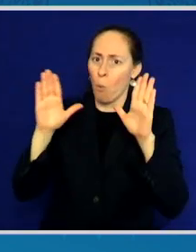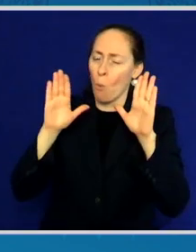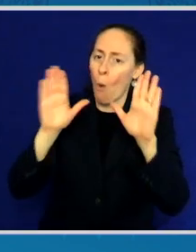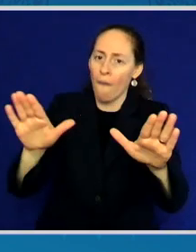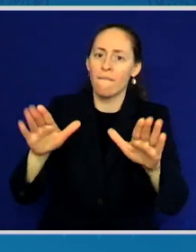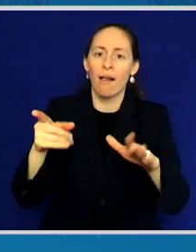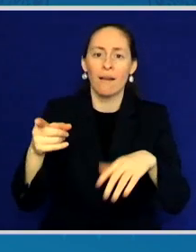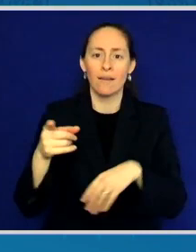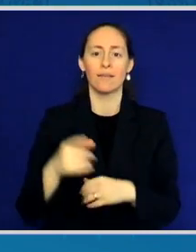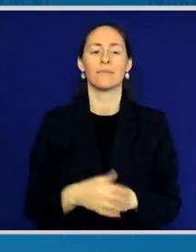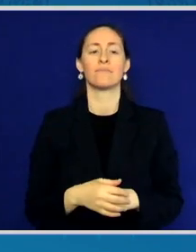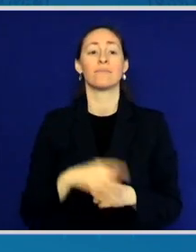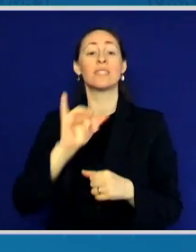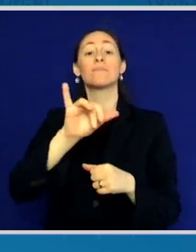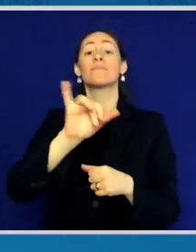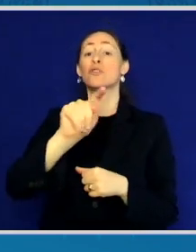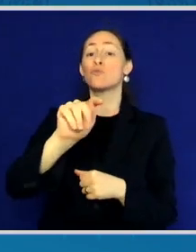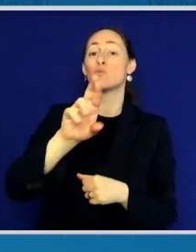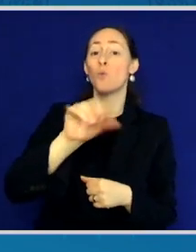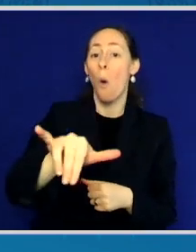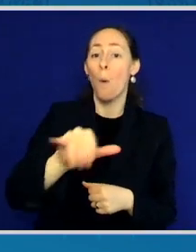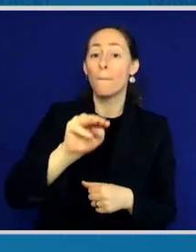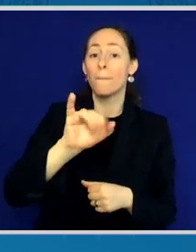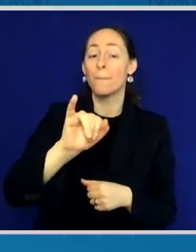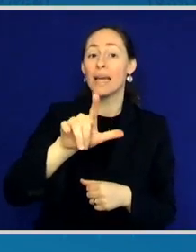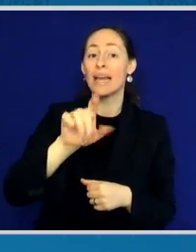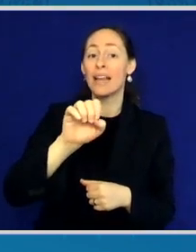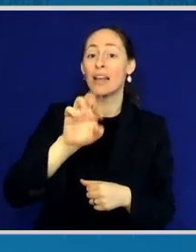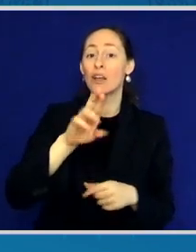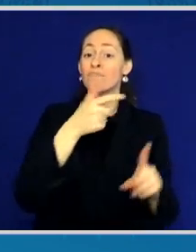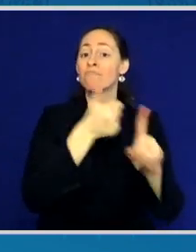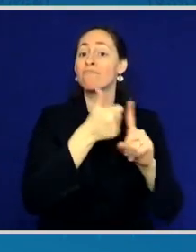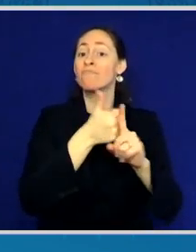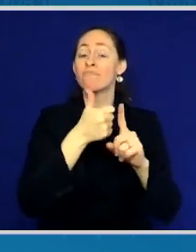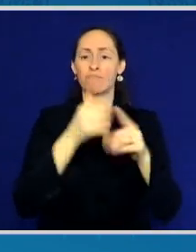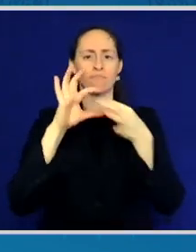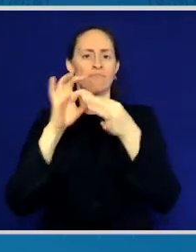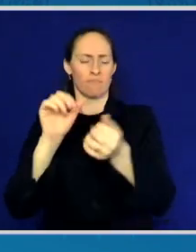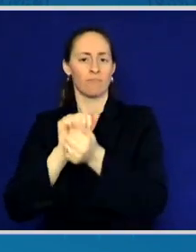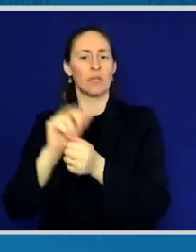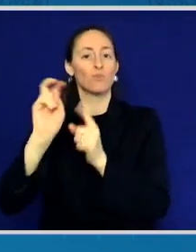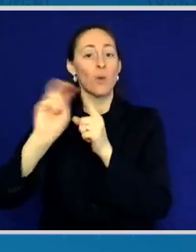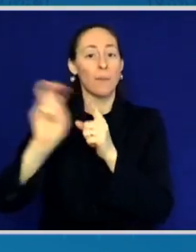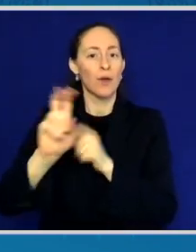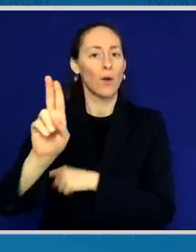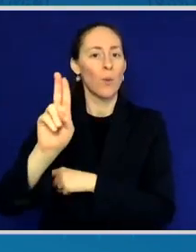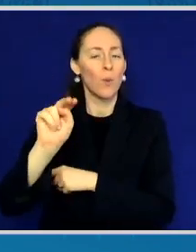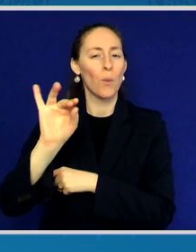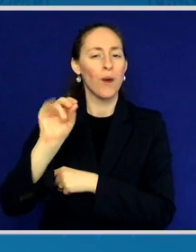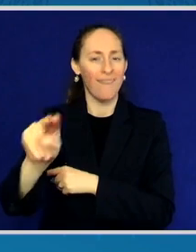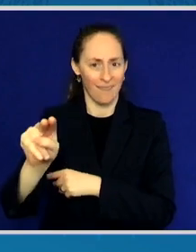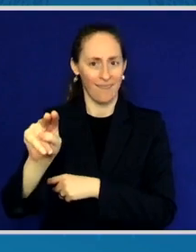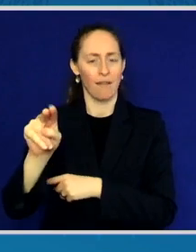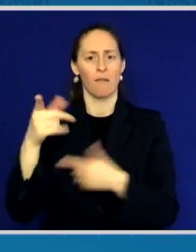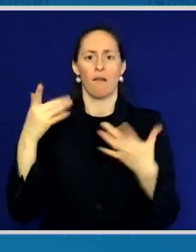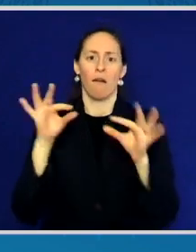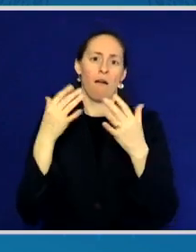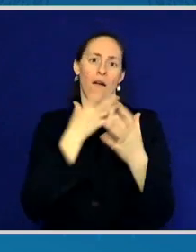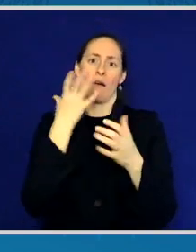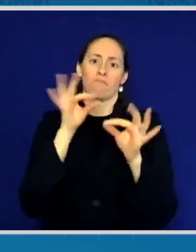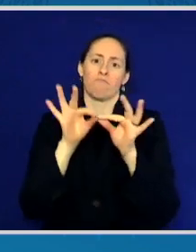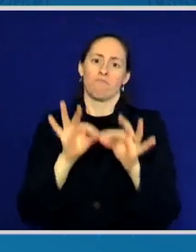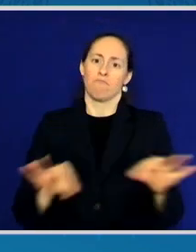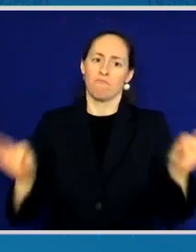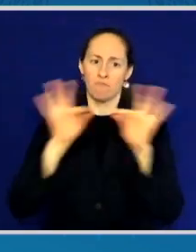Union. His workers sort of are the definition of essential workers, people who expose themselves to this